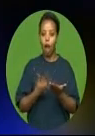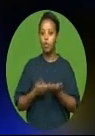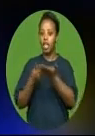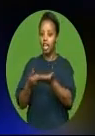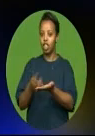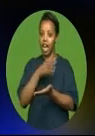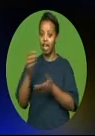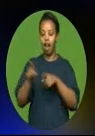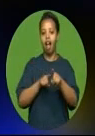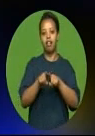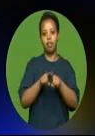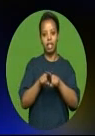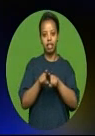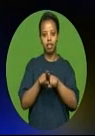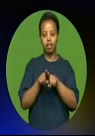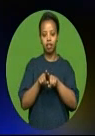application and agreement,